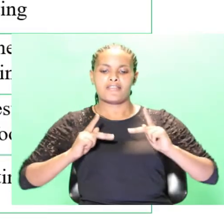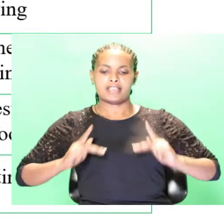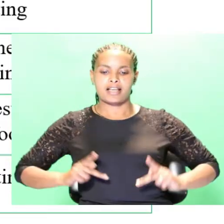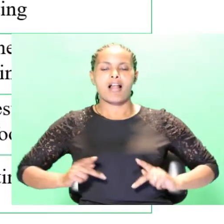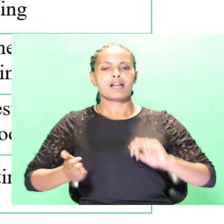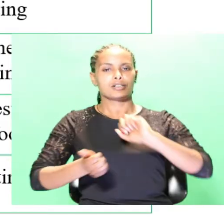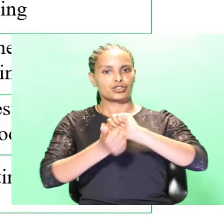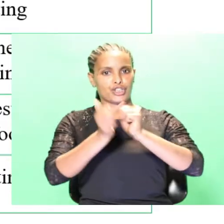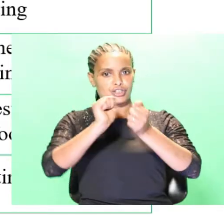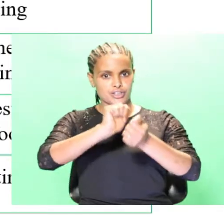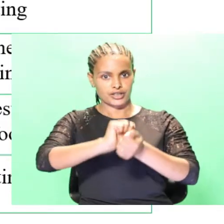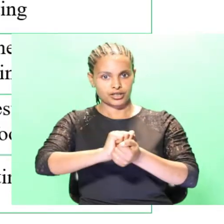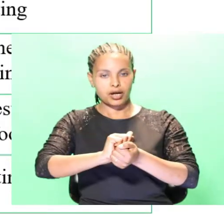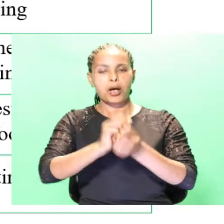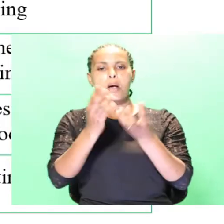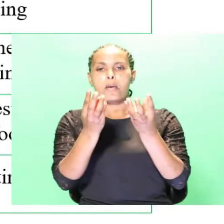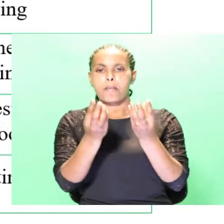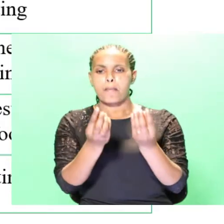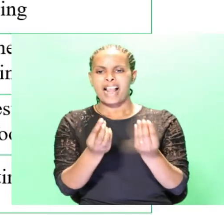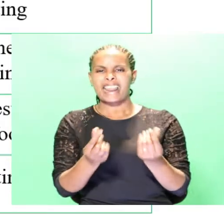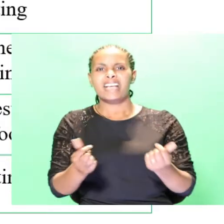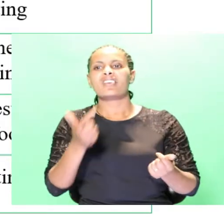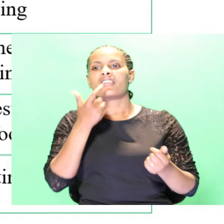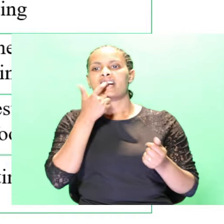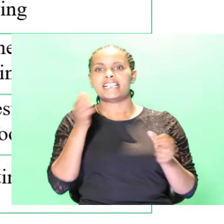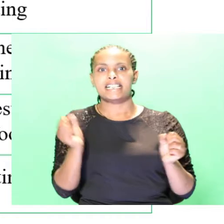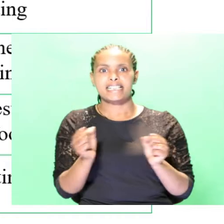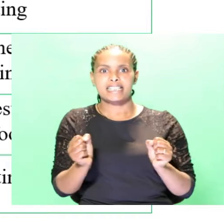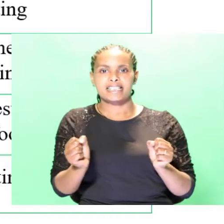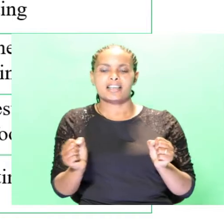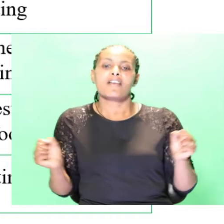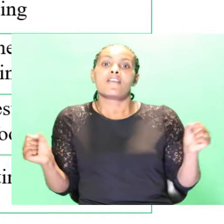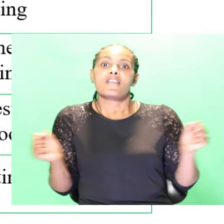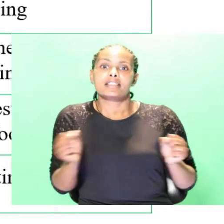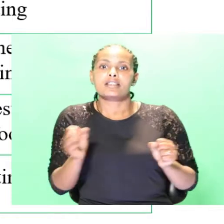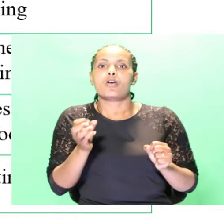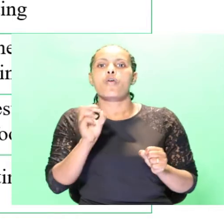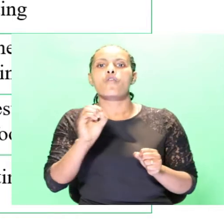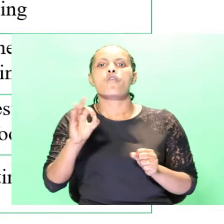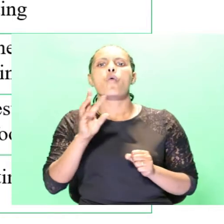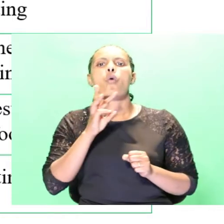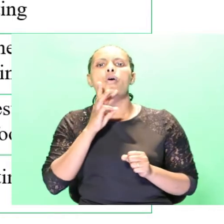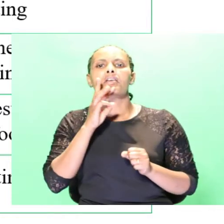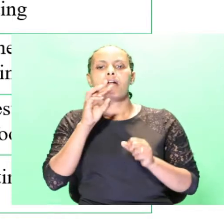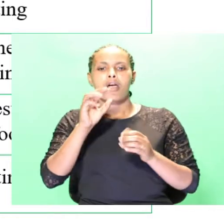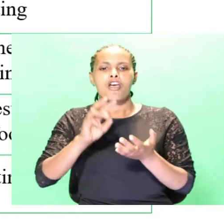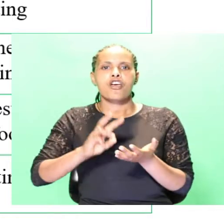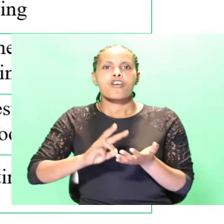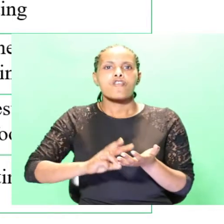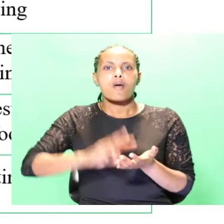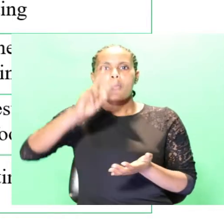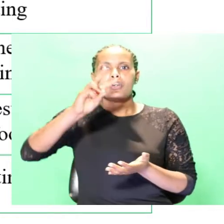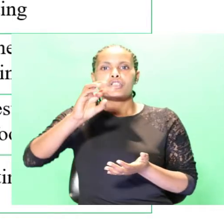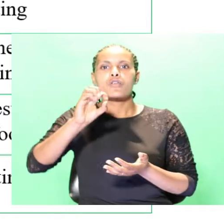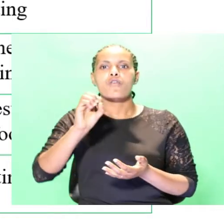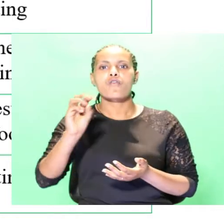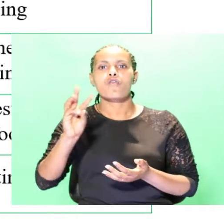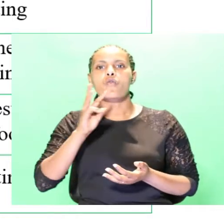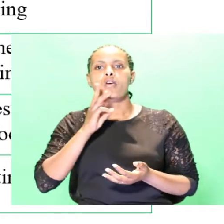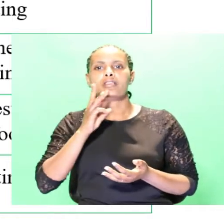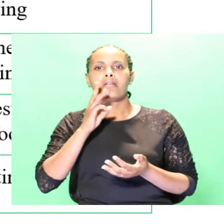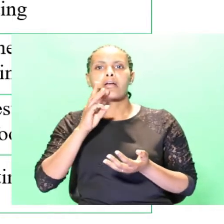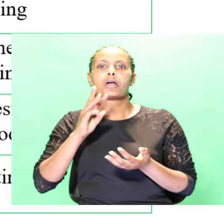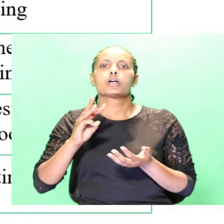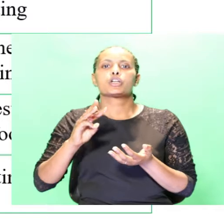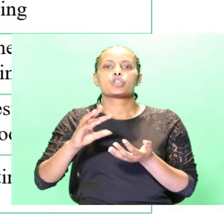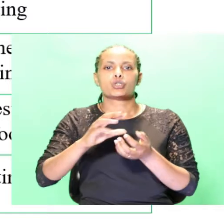physical change. Melting of ice, freezing of water, evaporation of water,